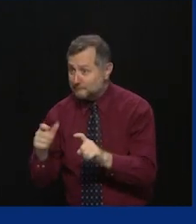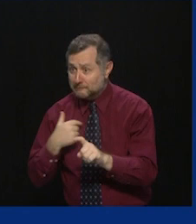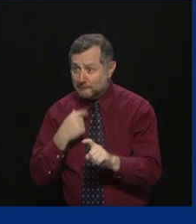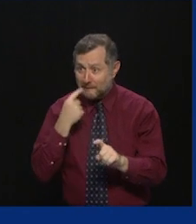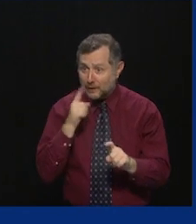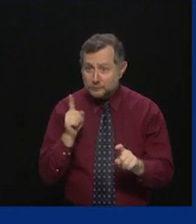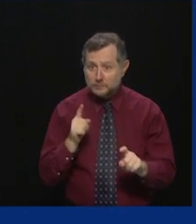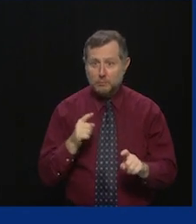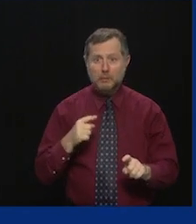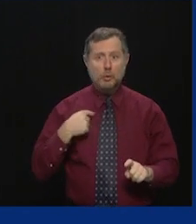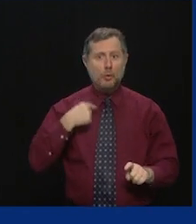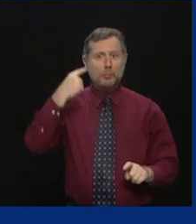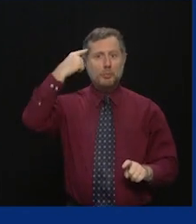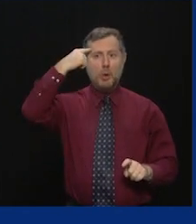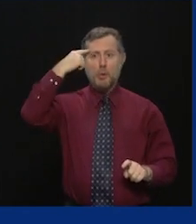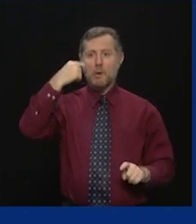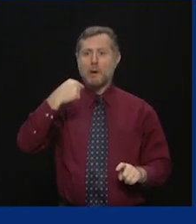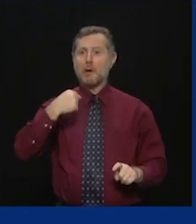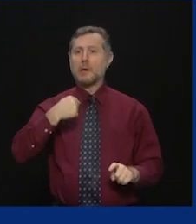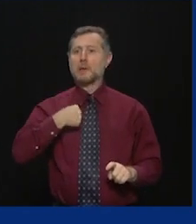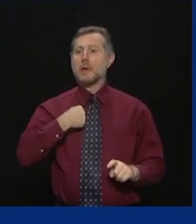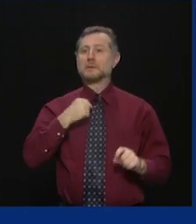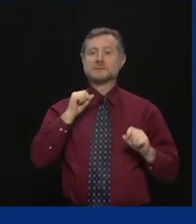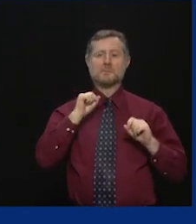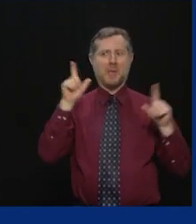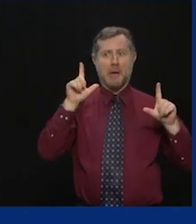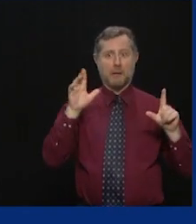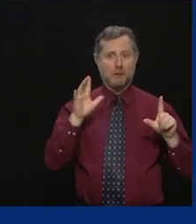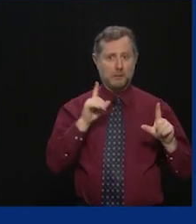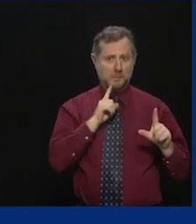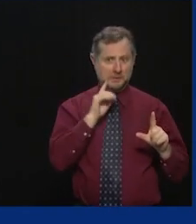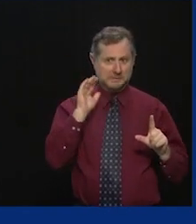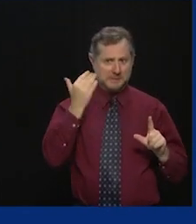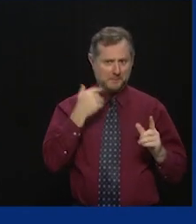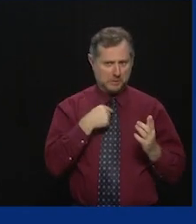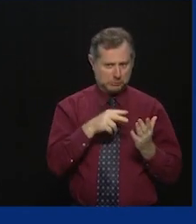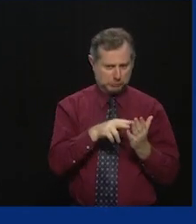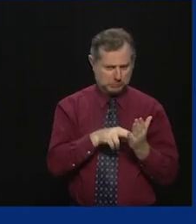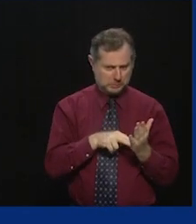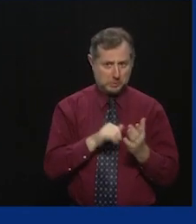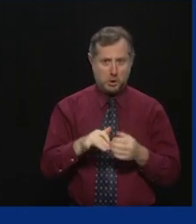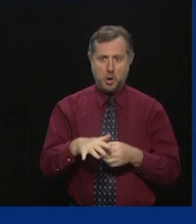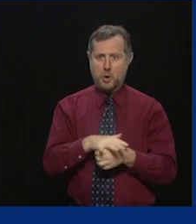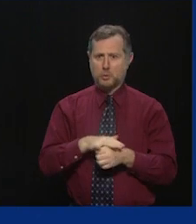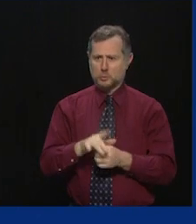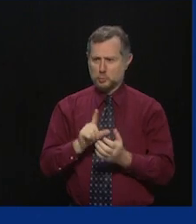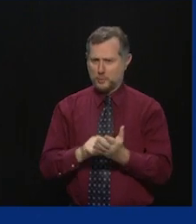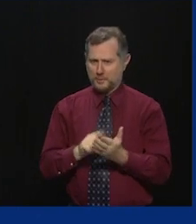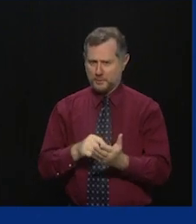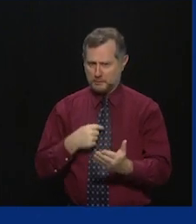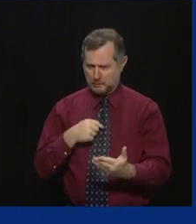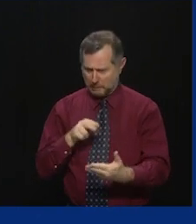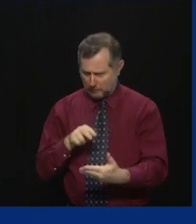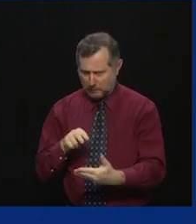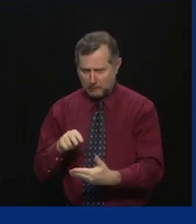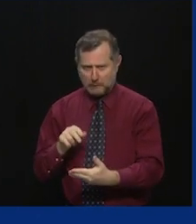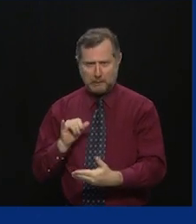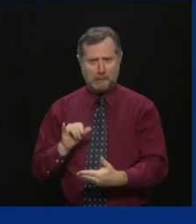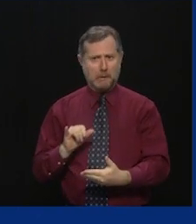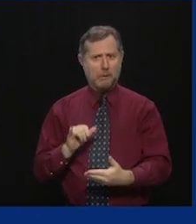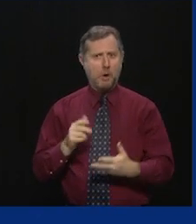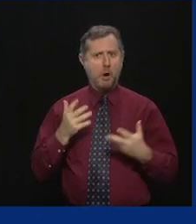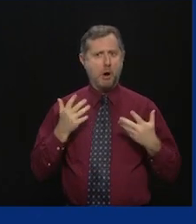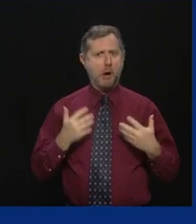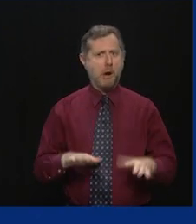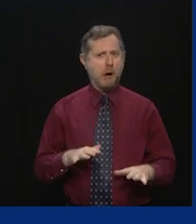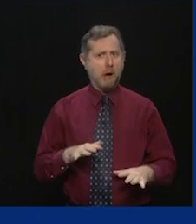Because I thought I was going to this big surprise here, but I do read the local papers and I see the local news, so I know it's already out. But something